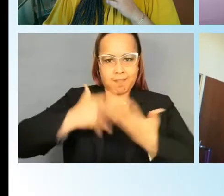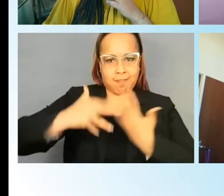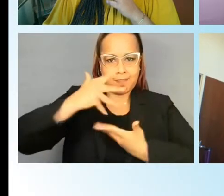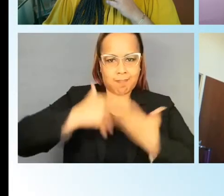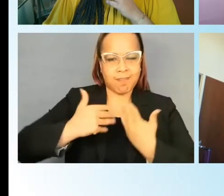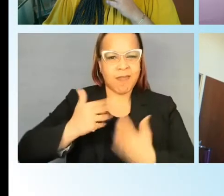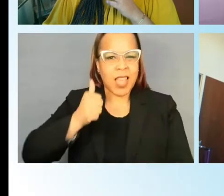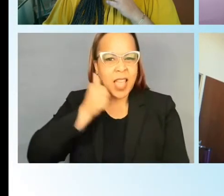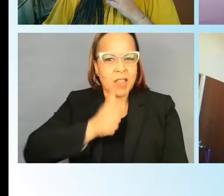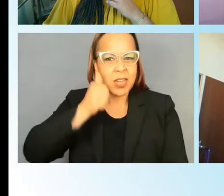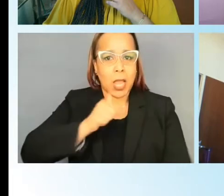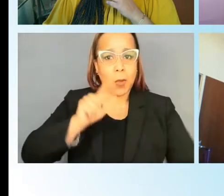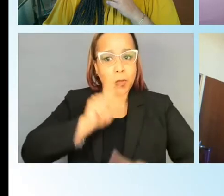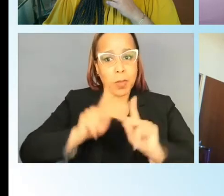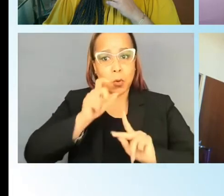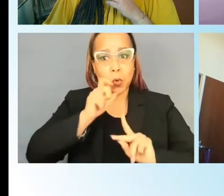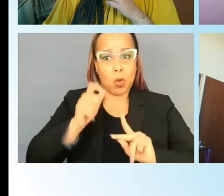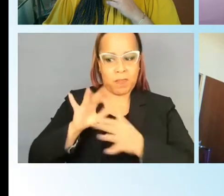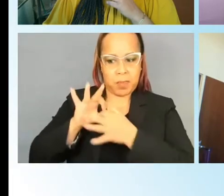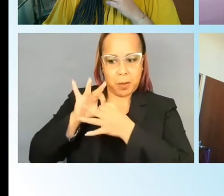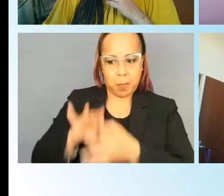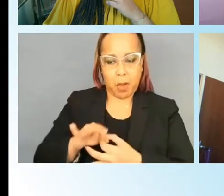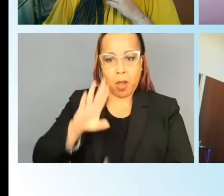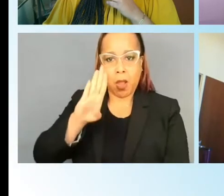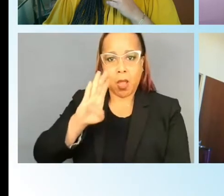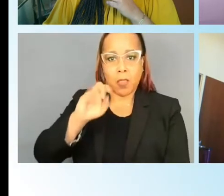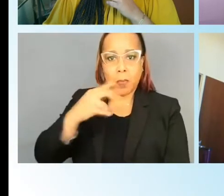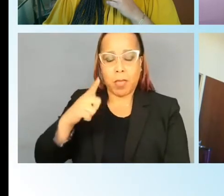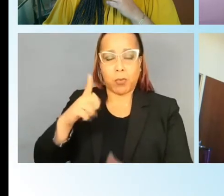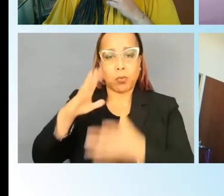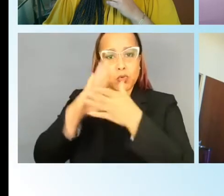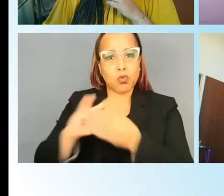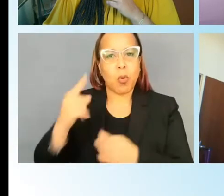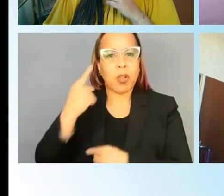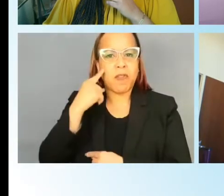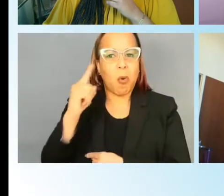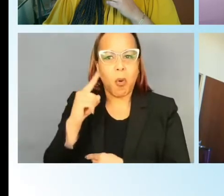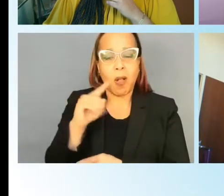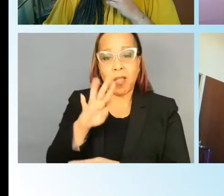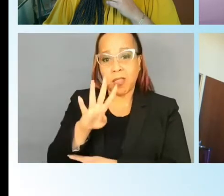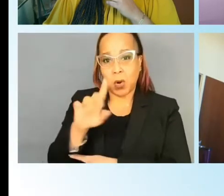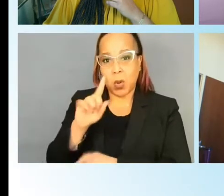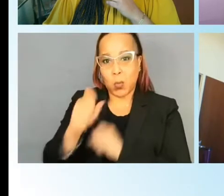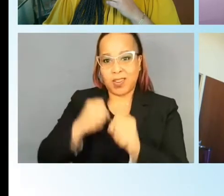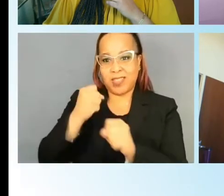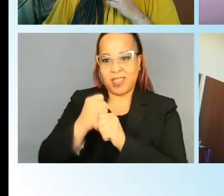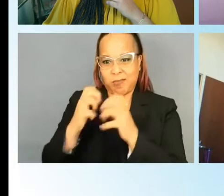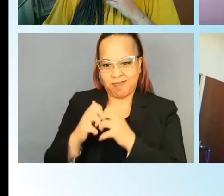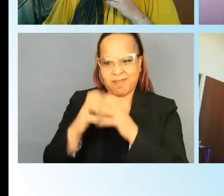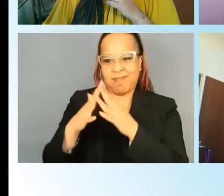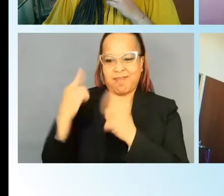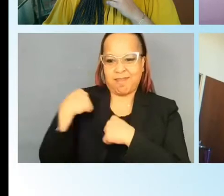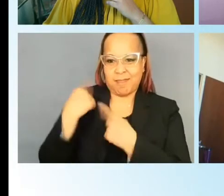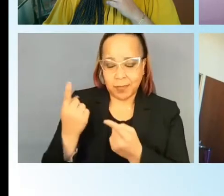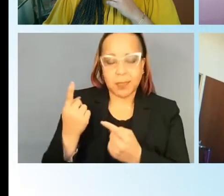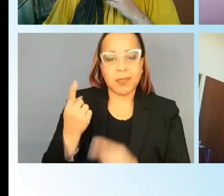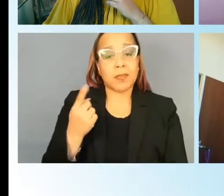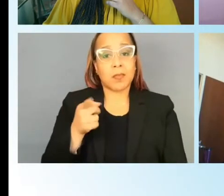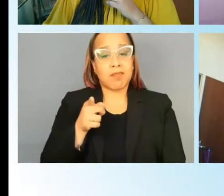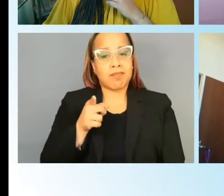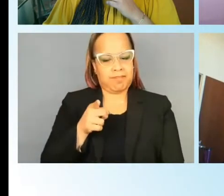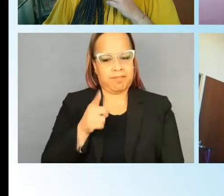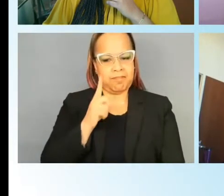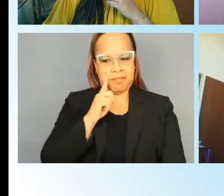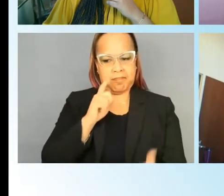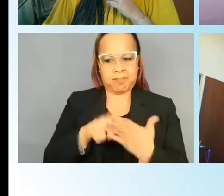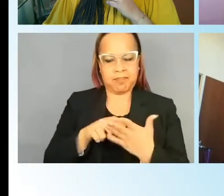with people that have been a part of the Bethel story for, you know, its 41 years of existence brings to light a different